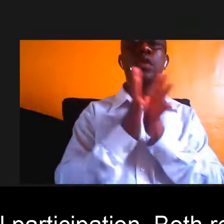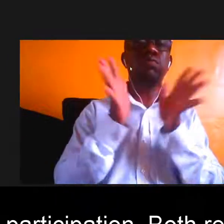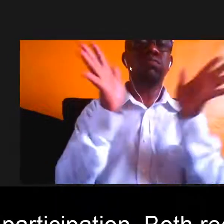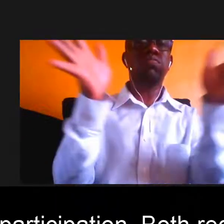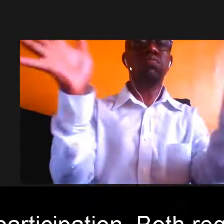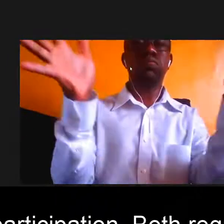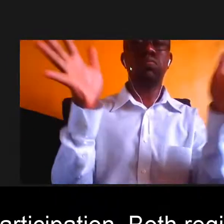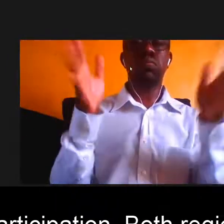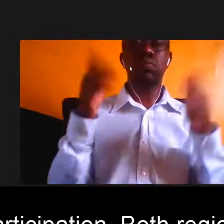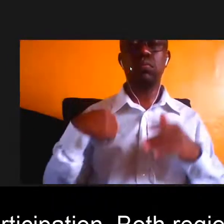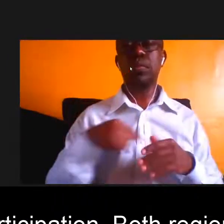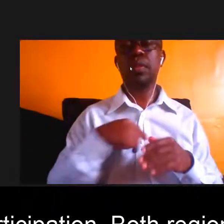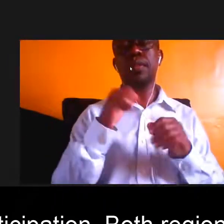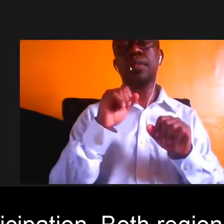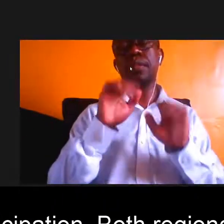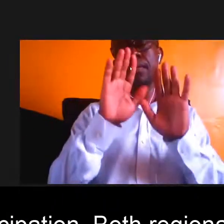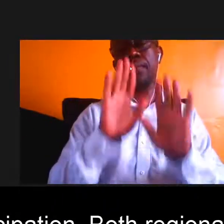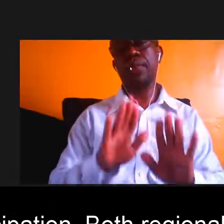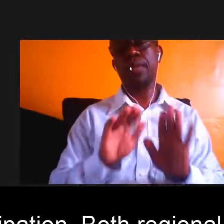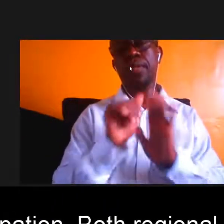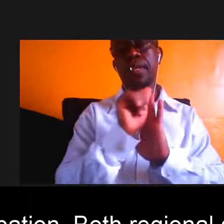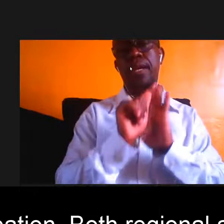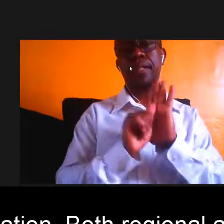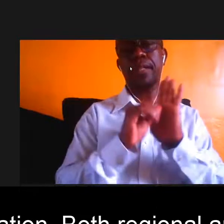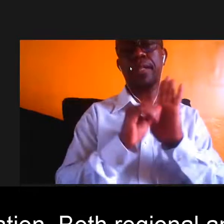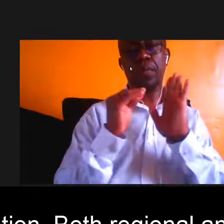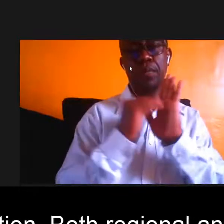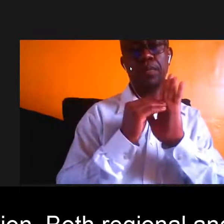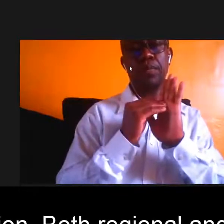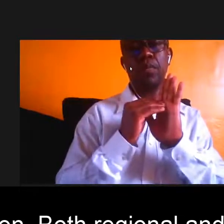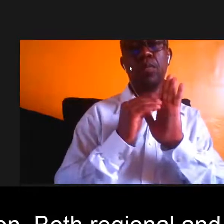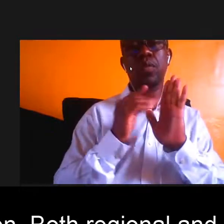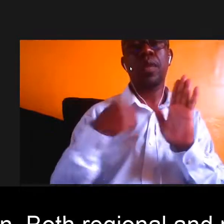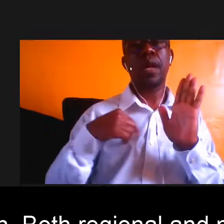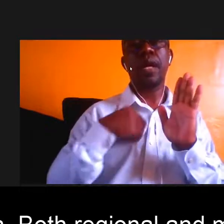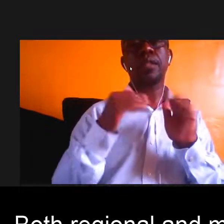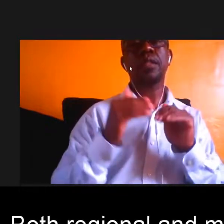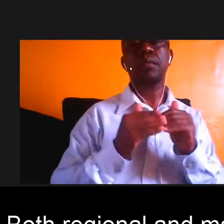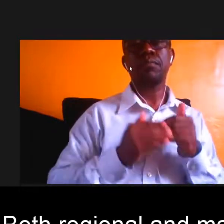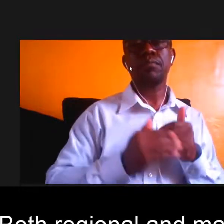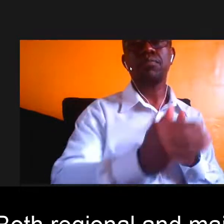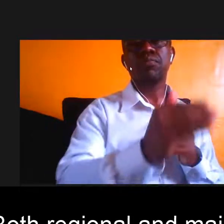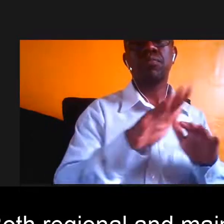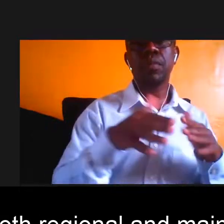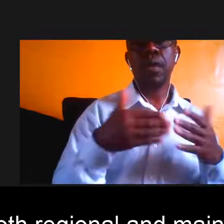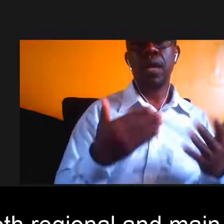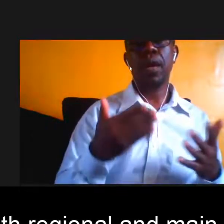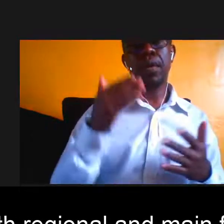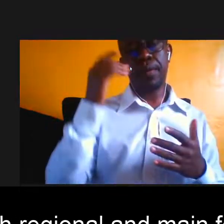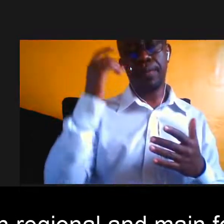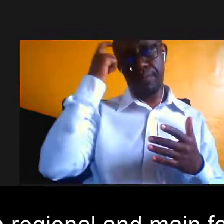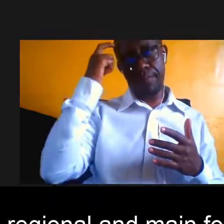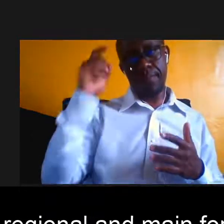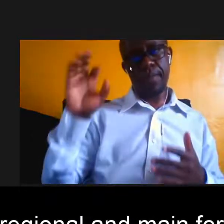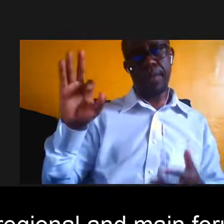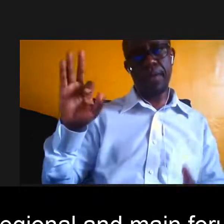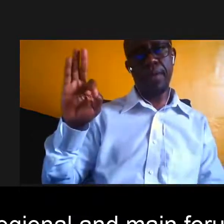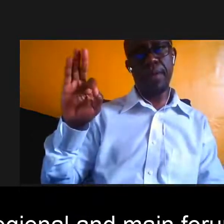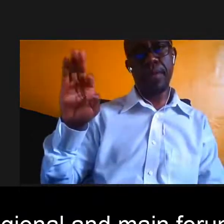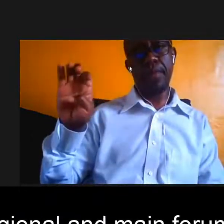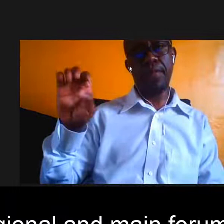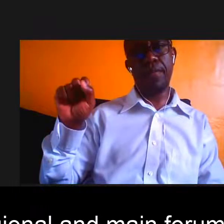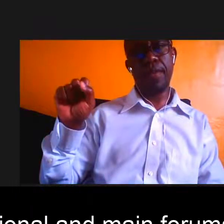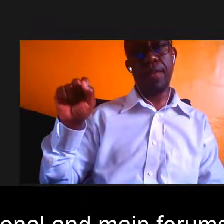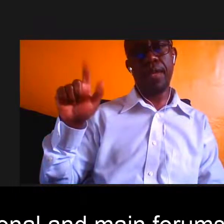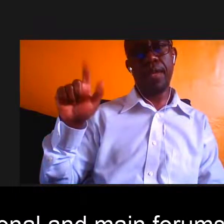we want to go in the next phase. And I think Felista already gave us a clear direction on that. Eleanor